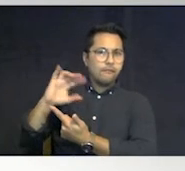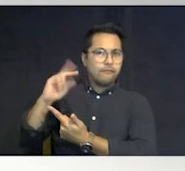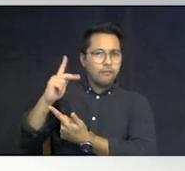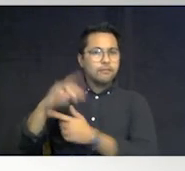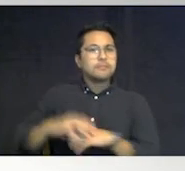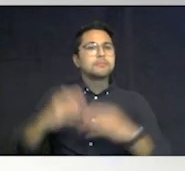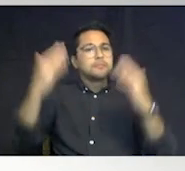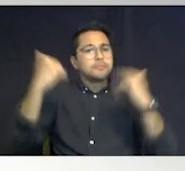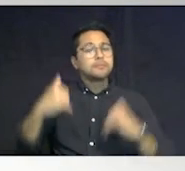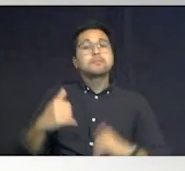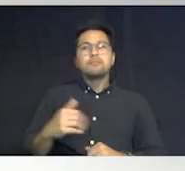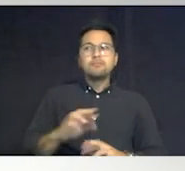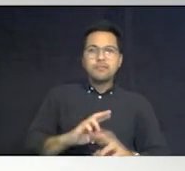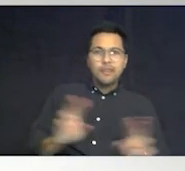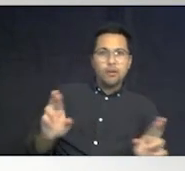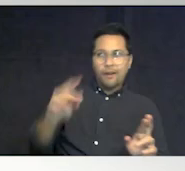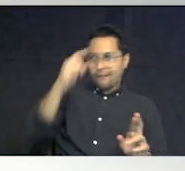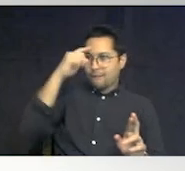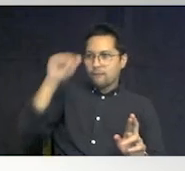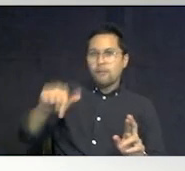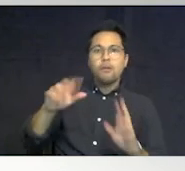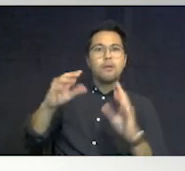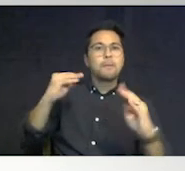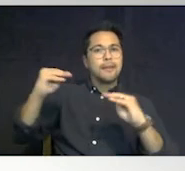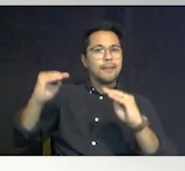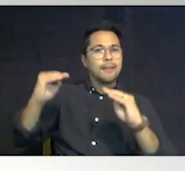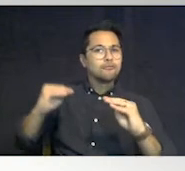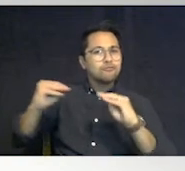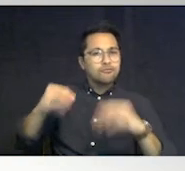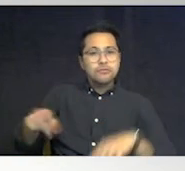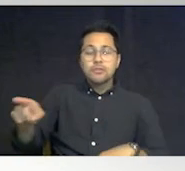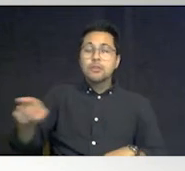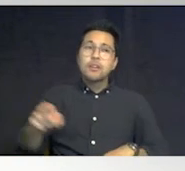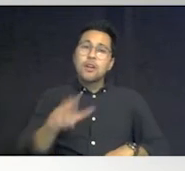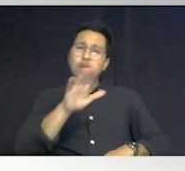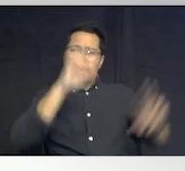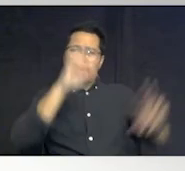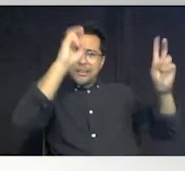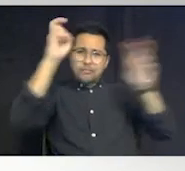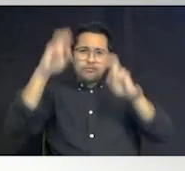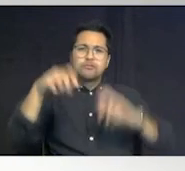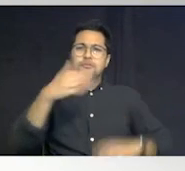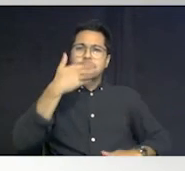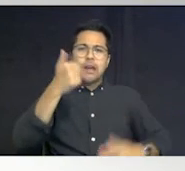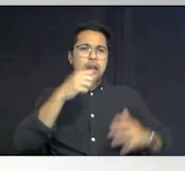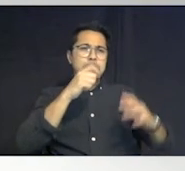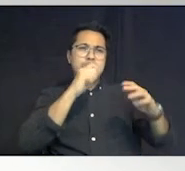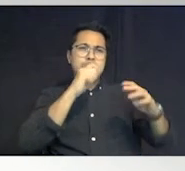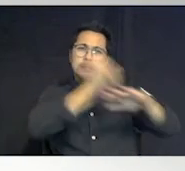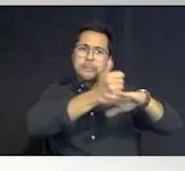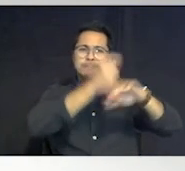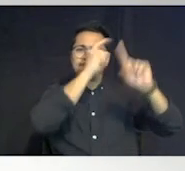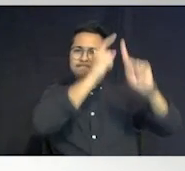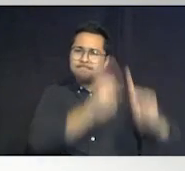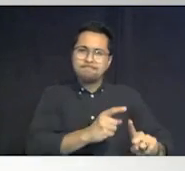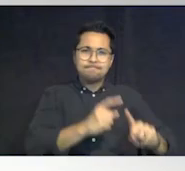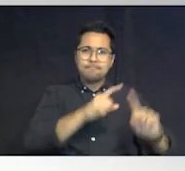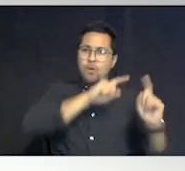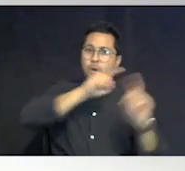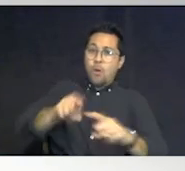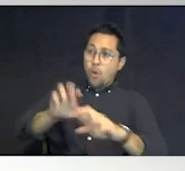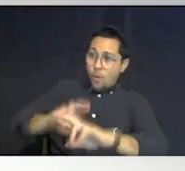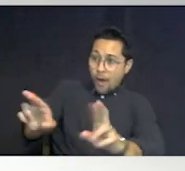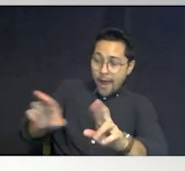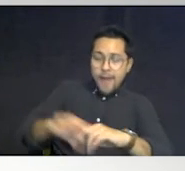Preparing for mediation. These are just some tips for mediation. Organize the issues that you would like to discuss and come prepared. Determine your